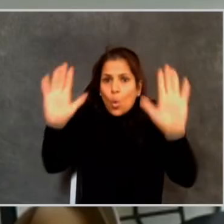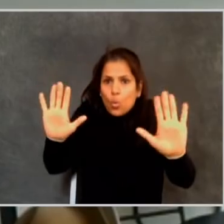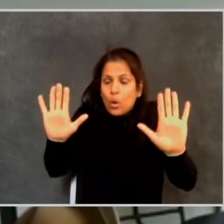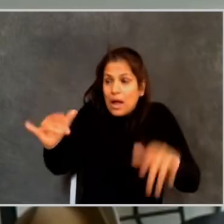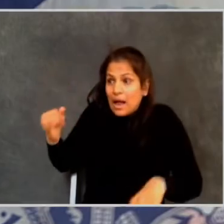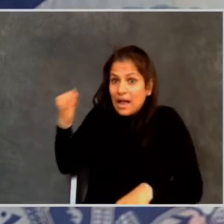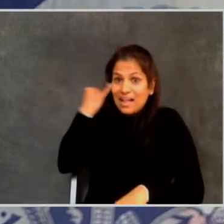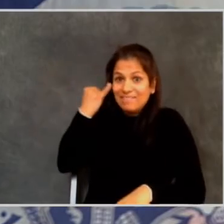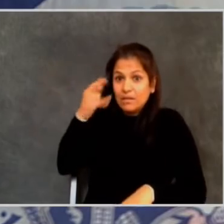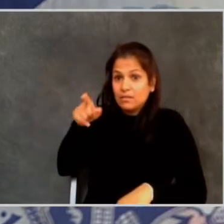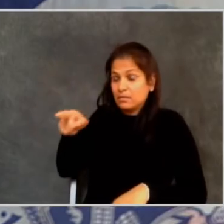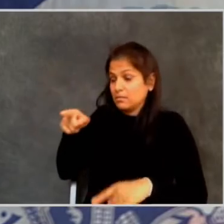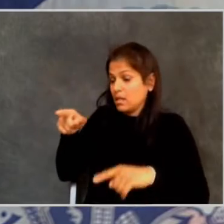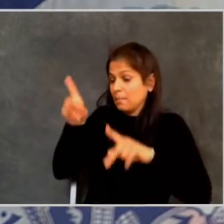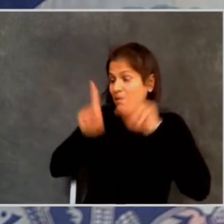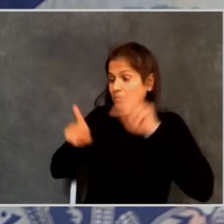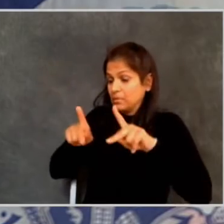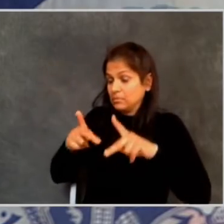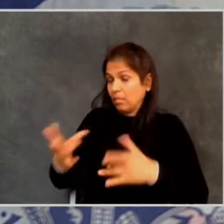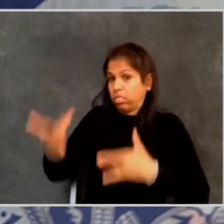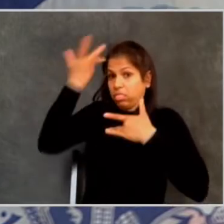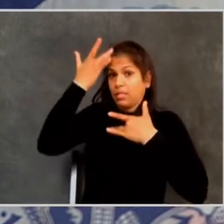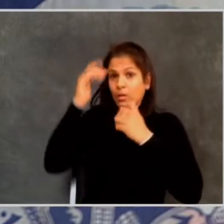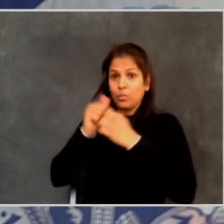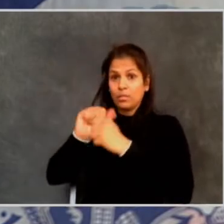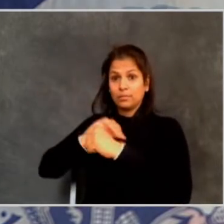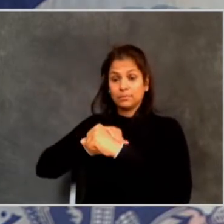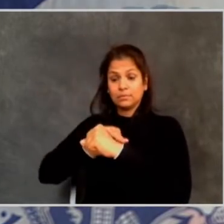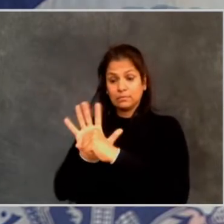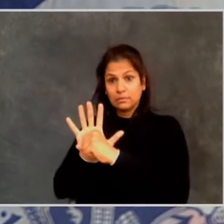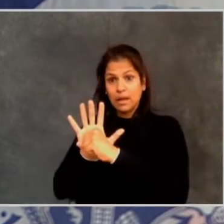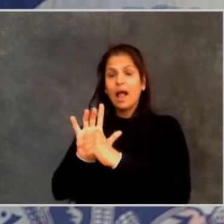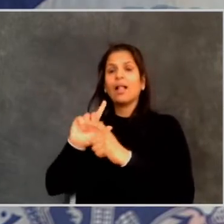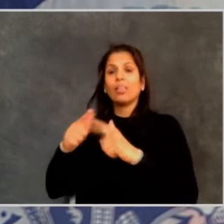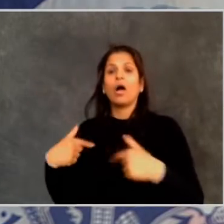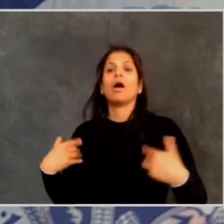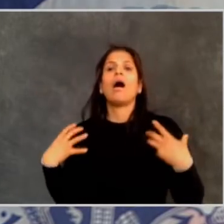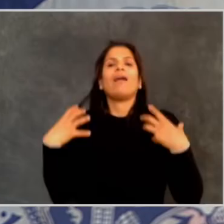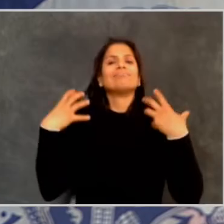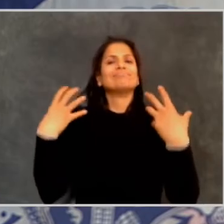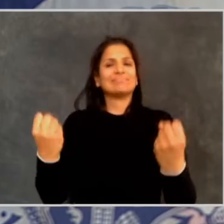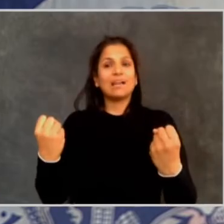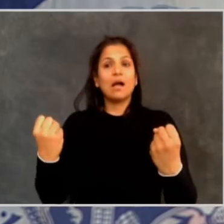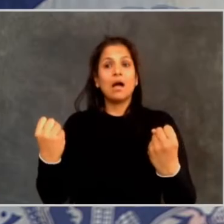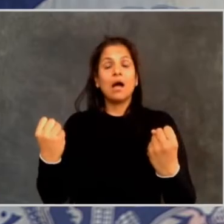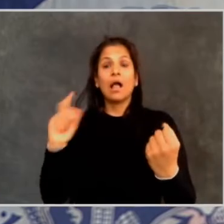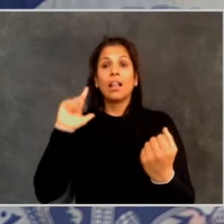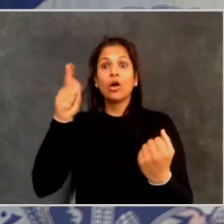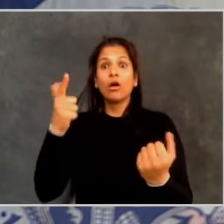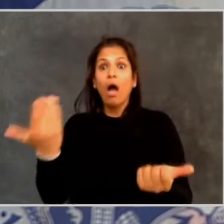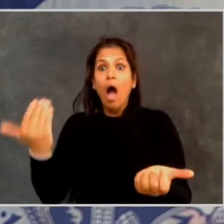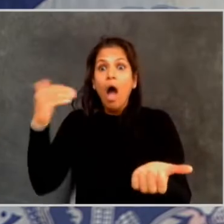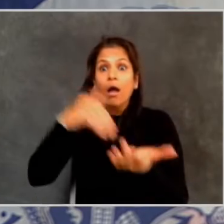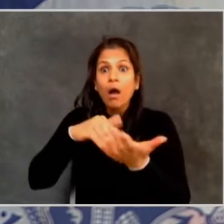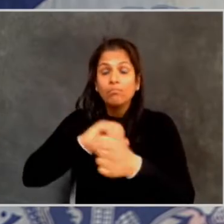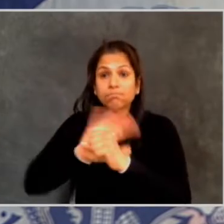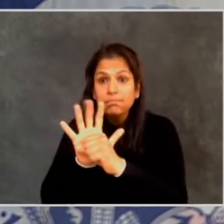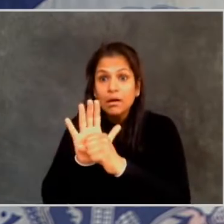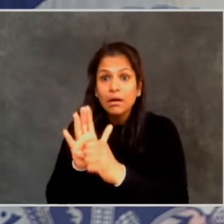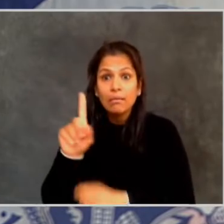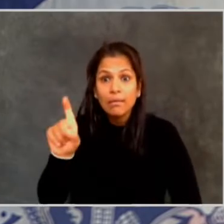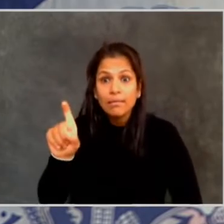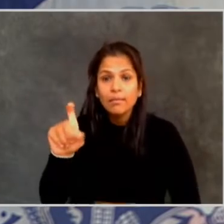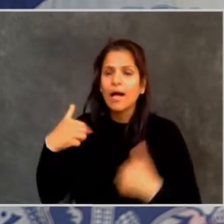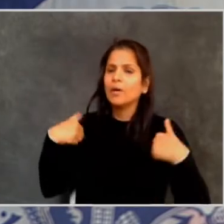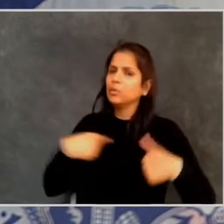just a quick thing to add before Oxiris. So I want to give real credit to Dr. Steve Hahn, the commissioner of the